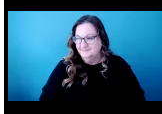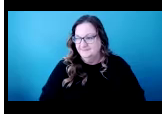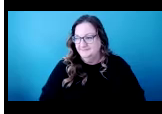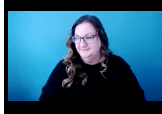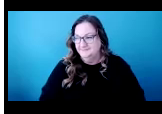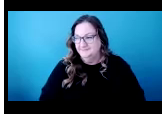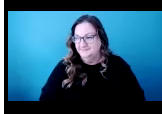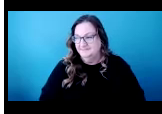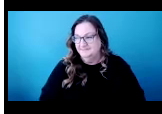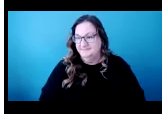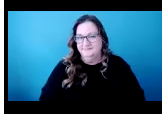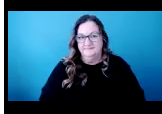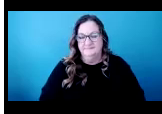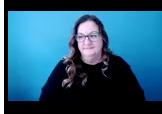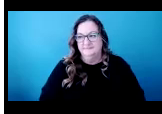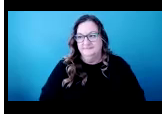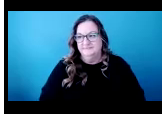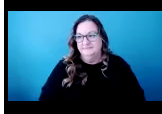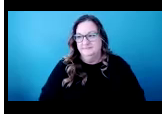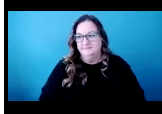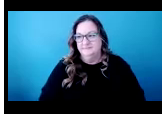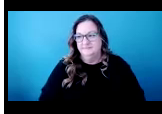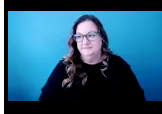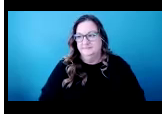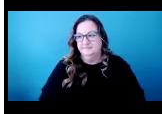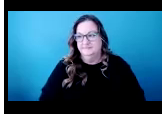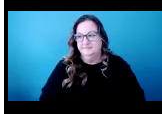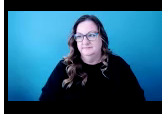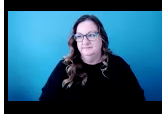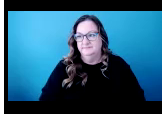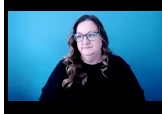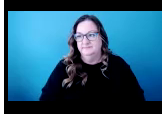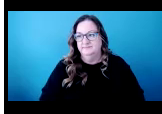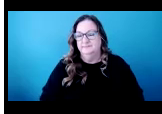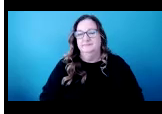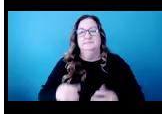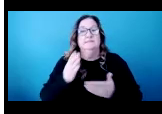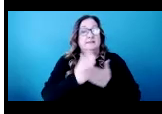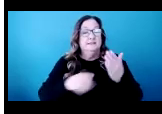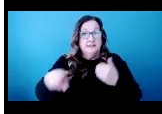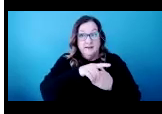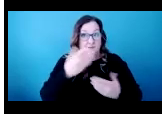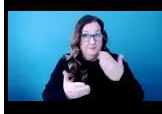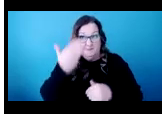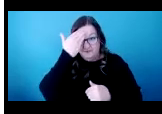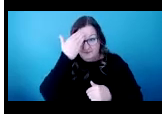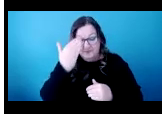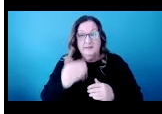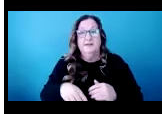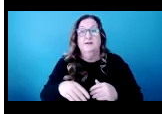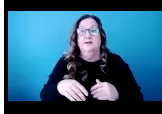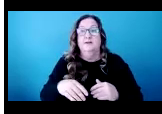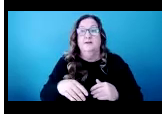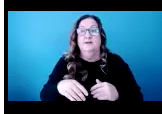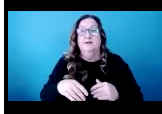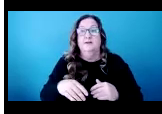So some of you may be familiar with the kind of how the government has these three branches. For those